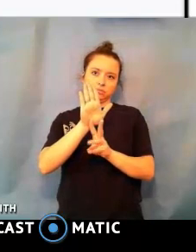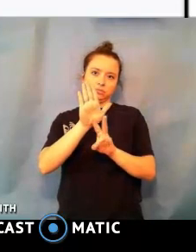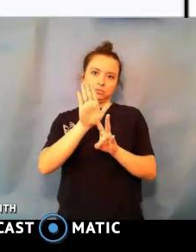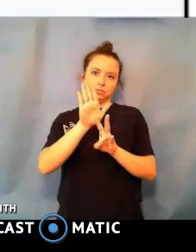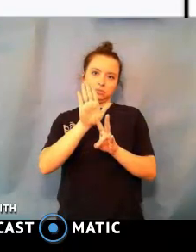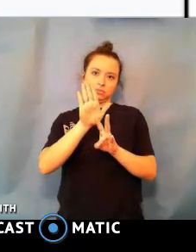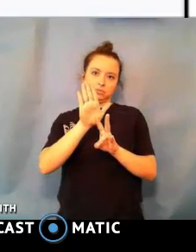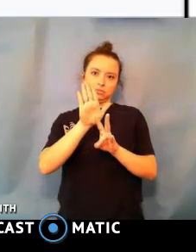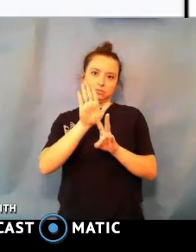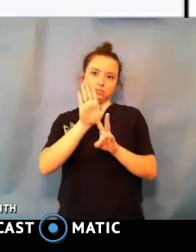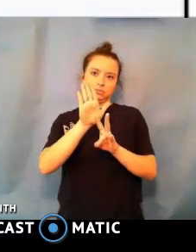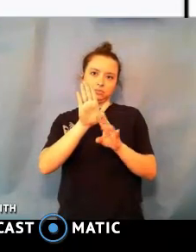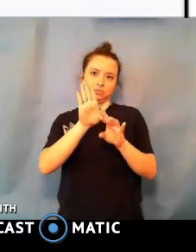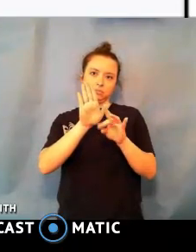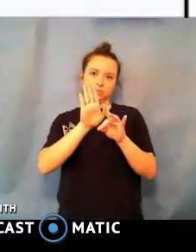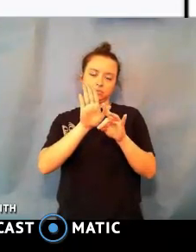7,